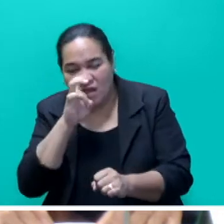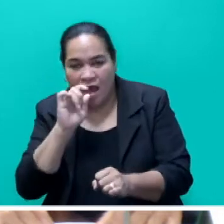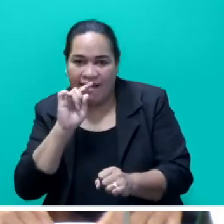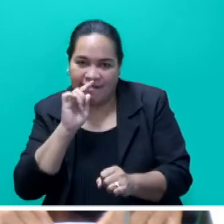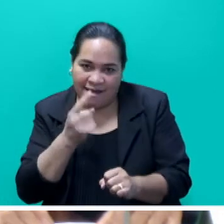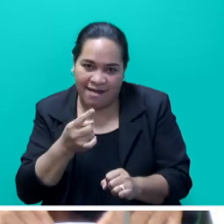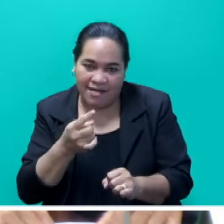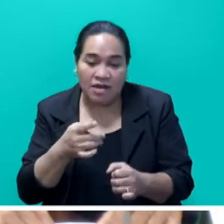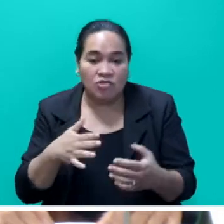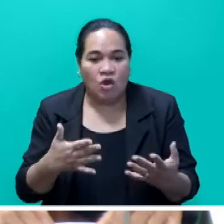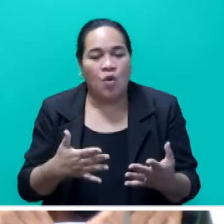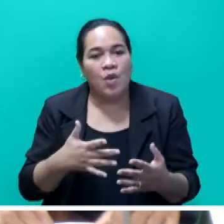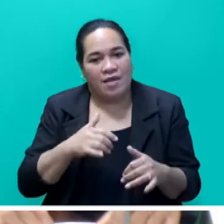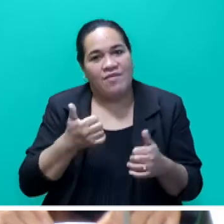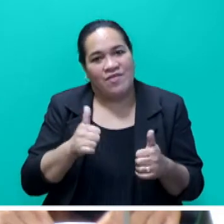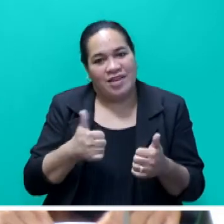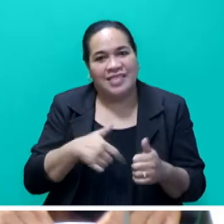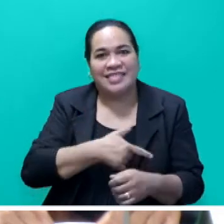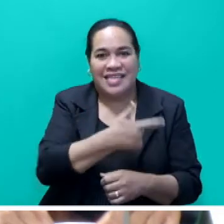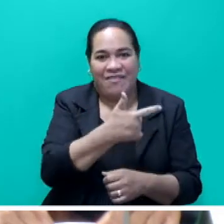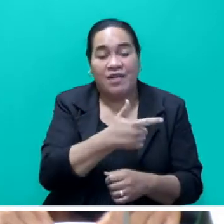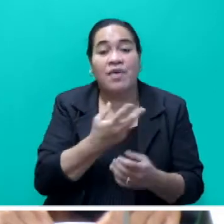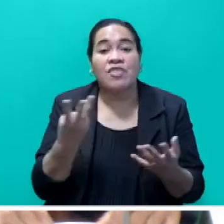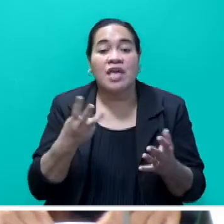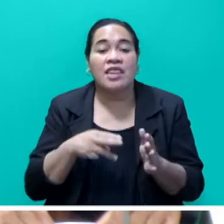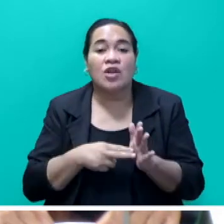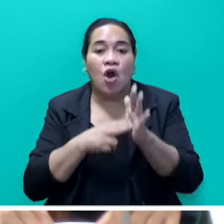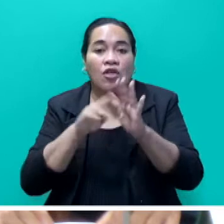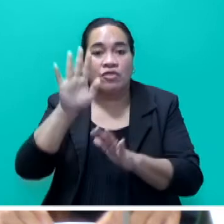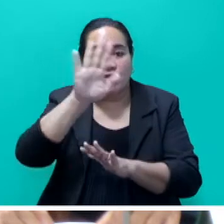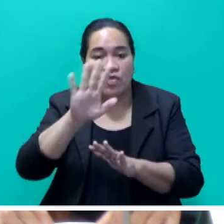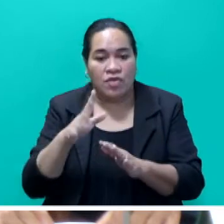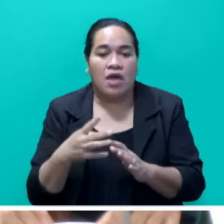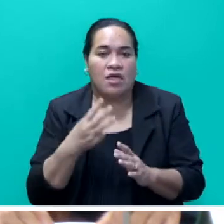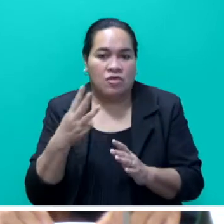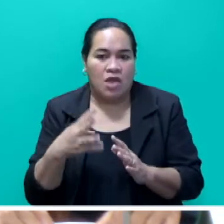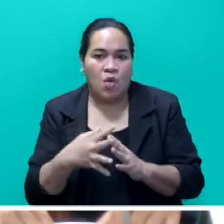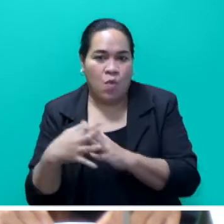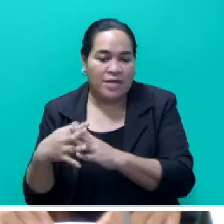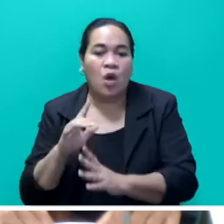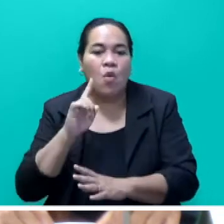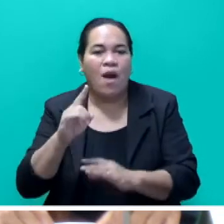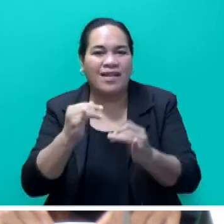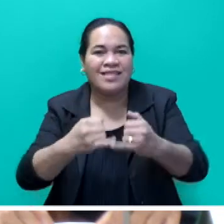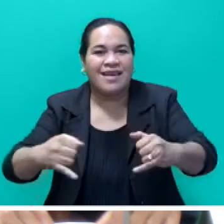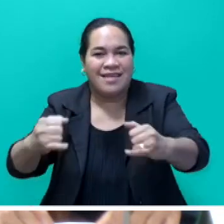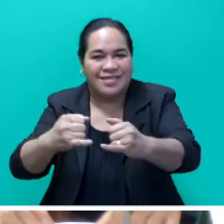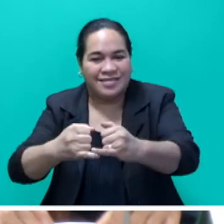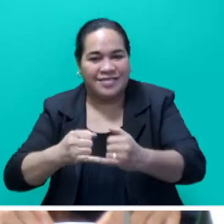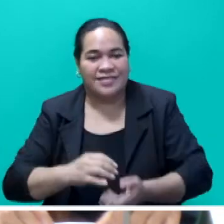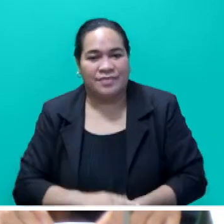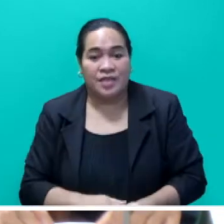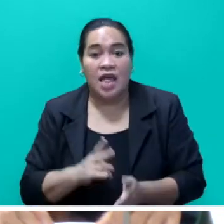completed 7, 3 in the Northern Division, 3 in the Western Division, and 1 in the Maritime. The